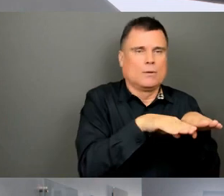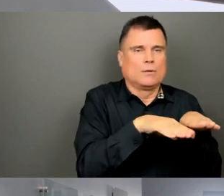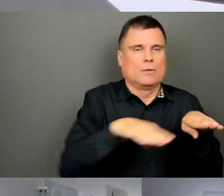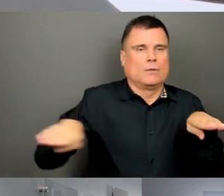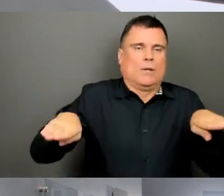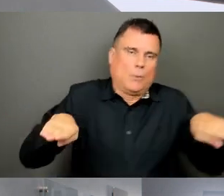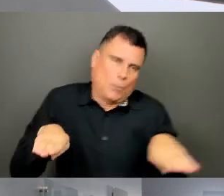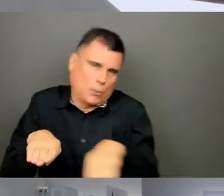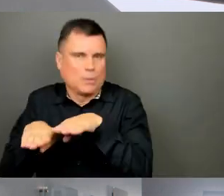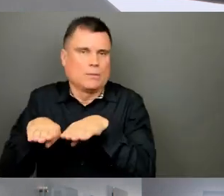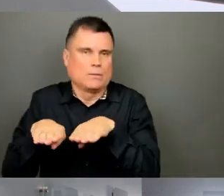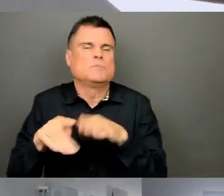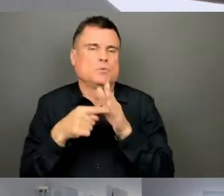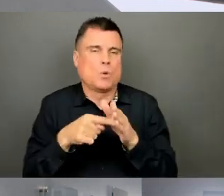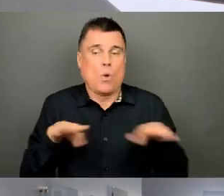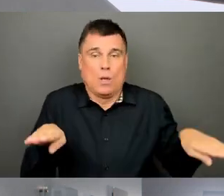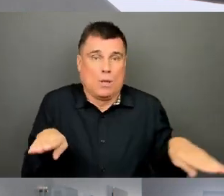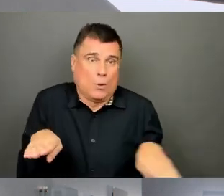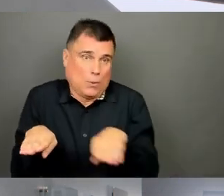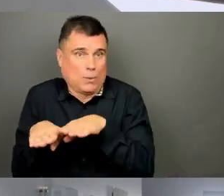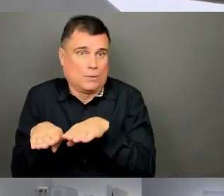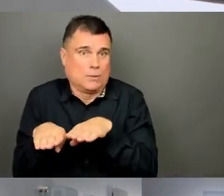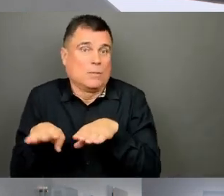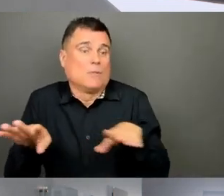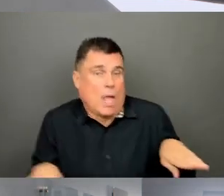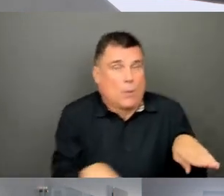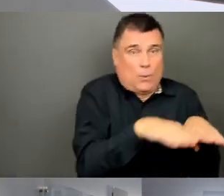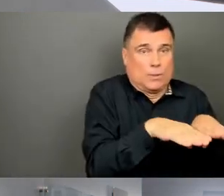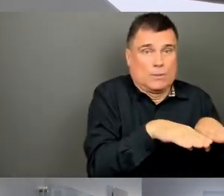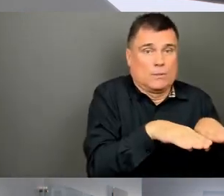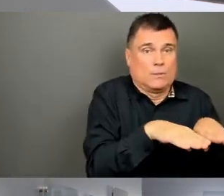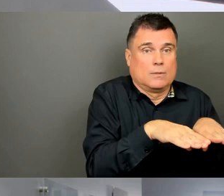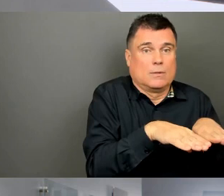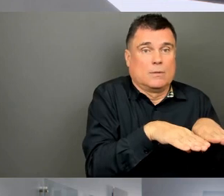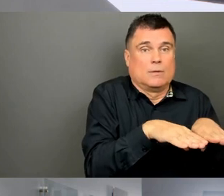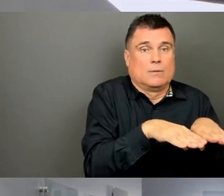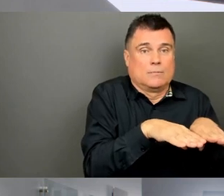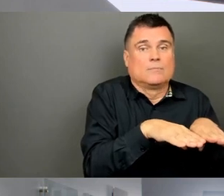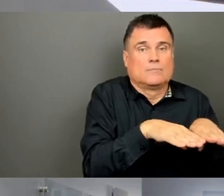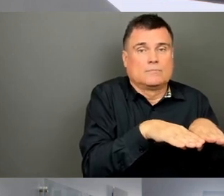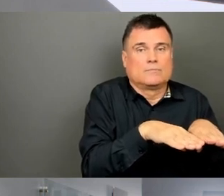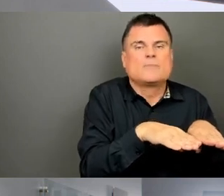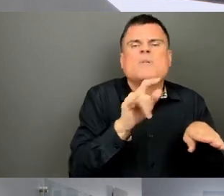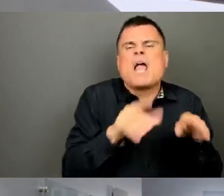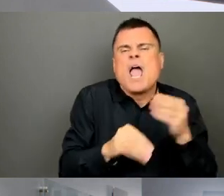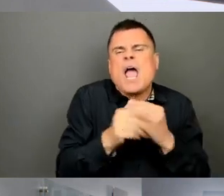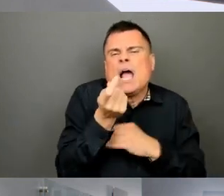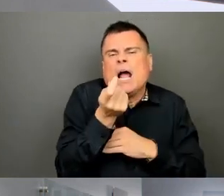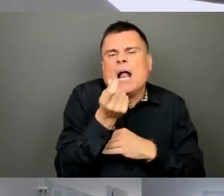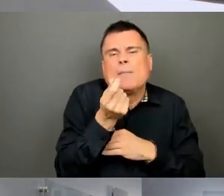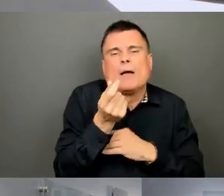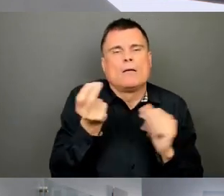we're going to go with the left first, and we're basically going to step out, kind of hopping up into a hop motion.